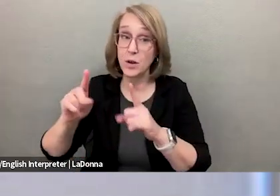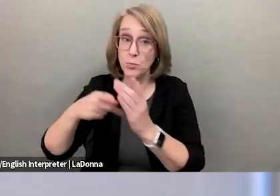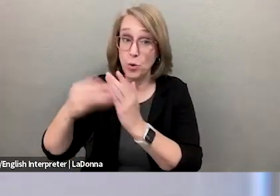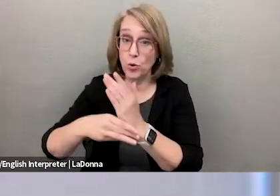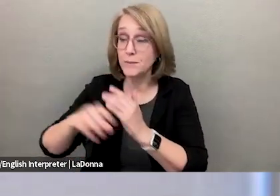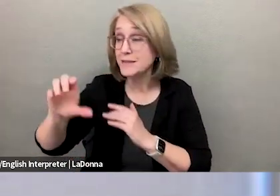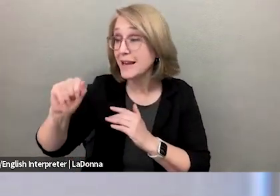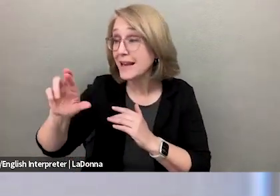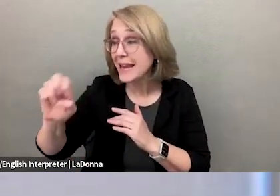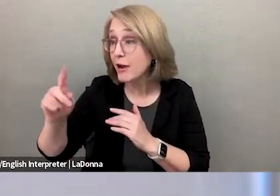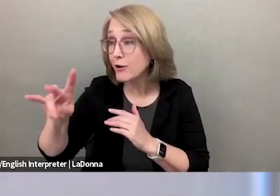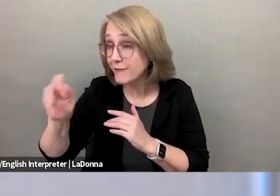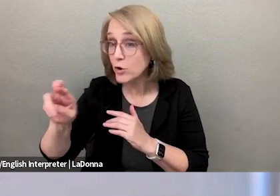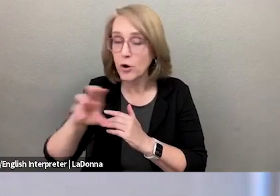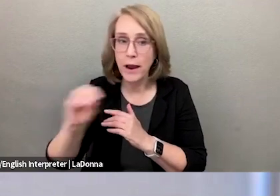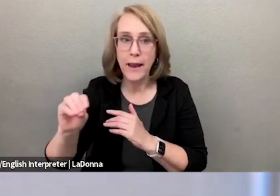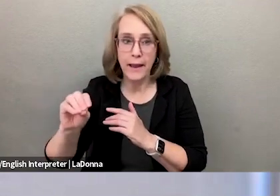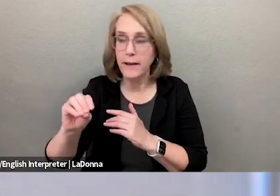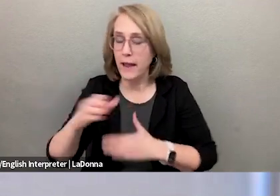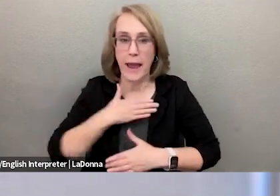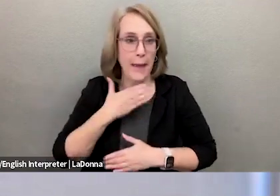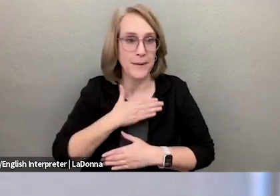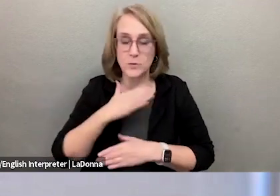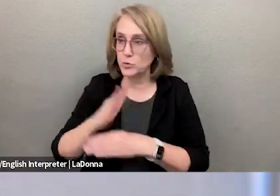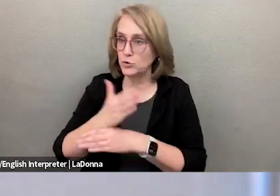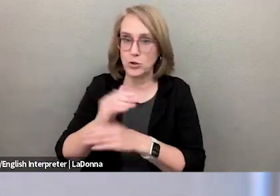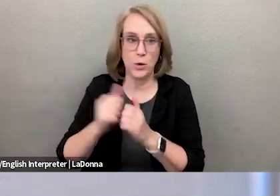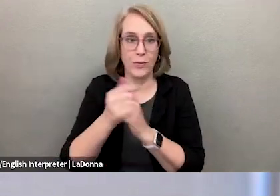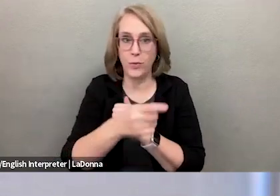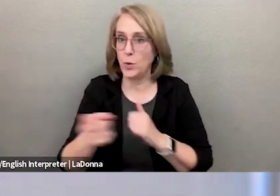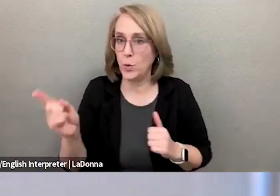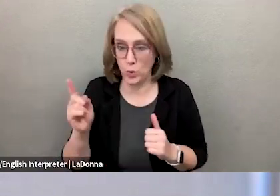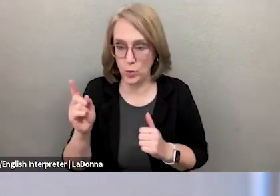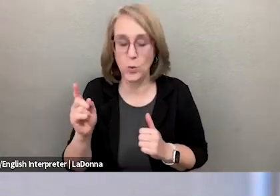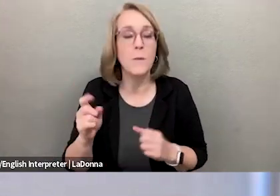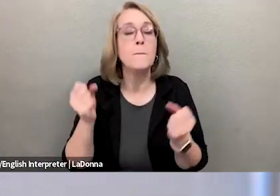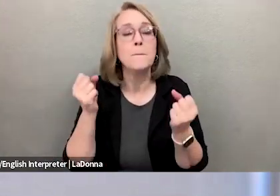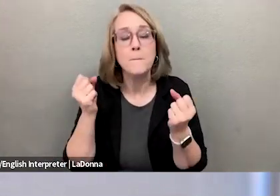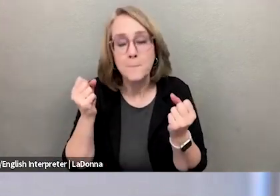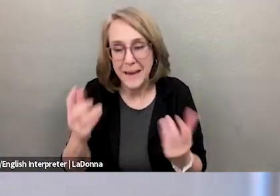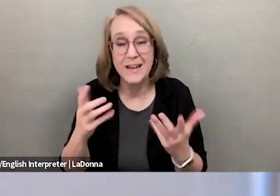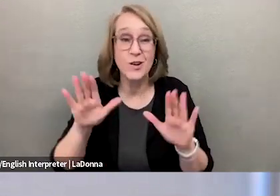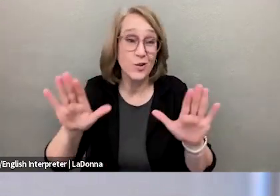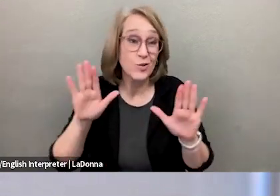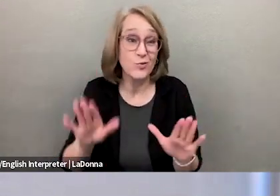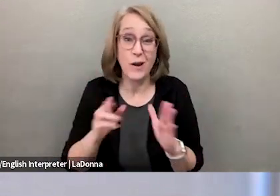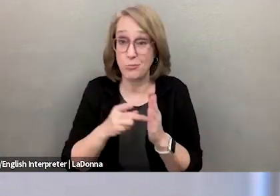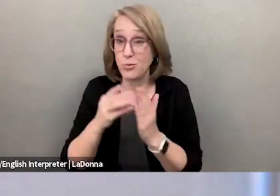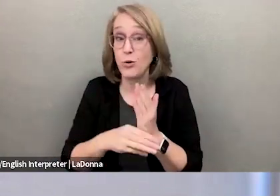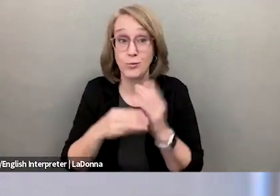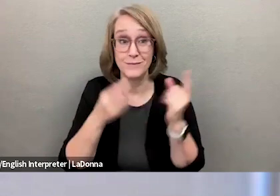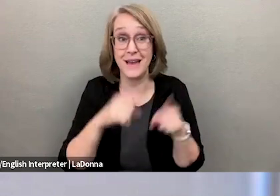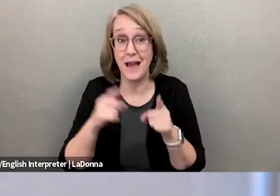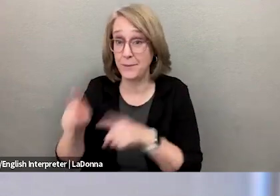populations that they're serving. So happy, again, to share that with you all. But there are some incredible caregiving programs going